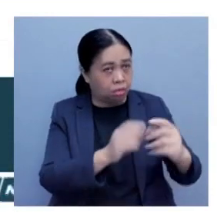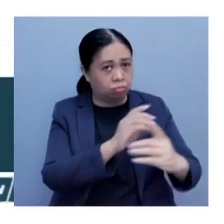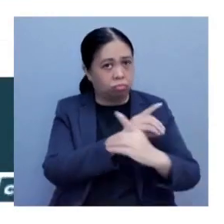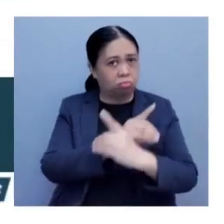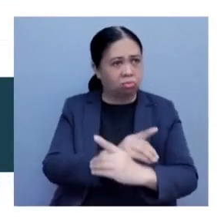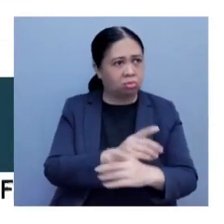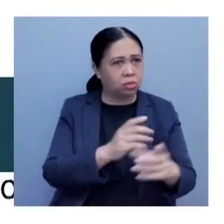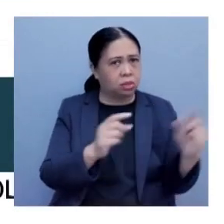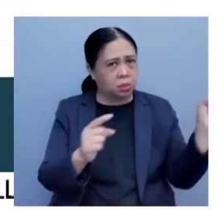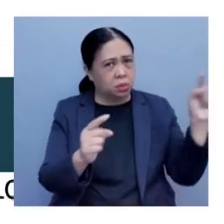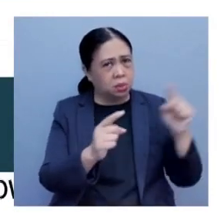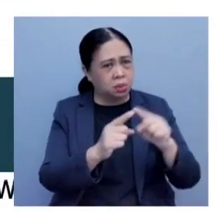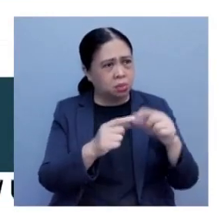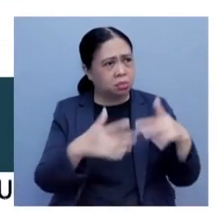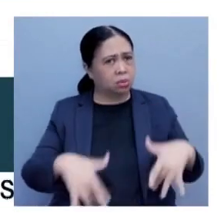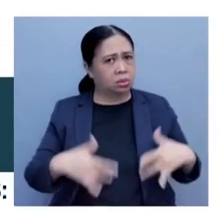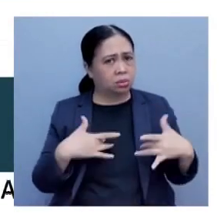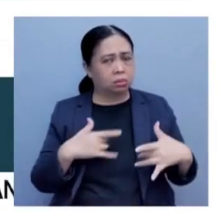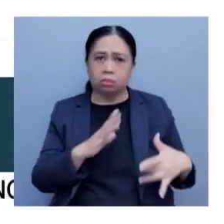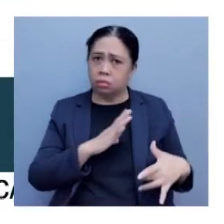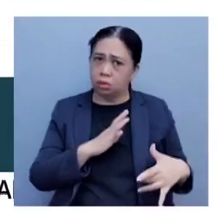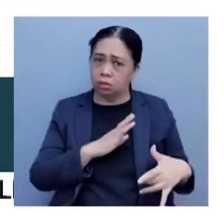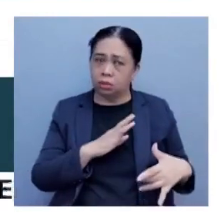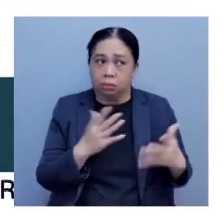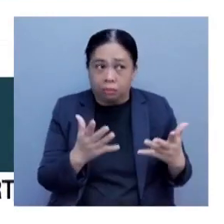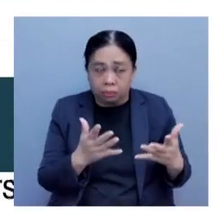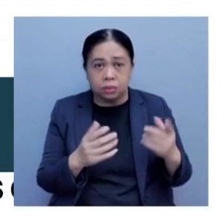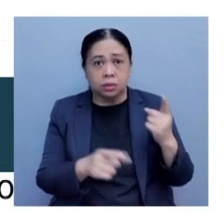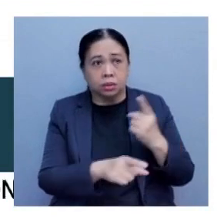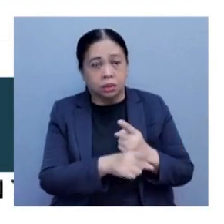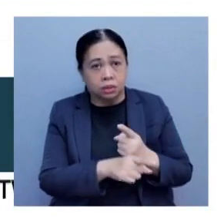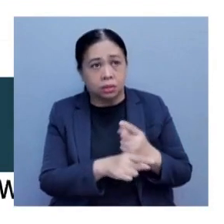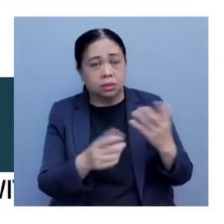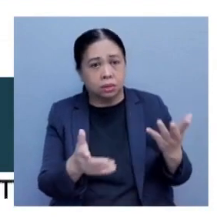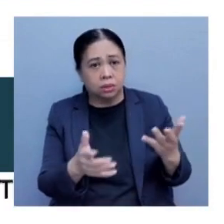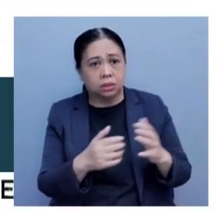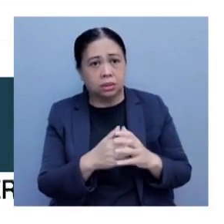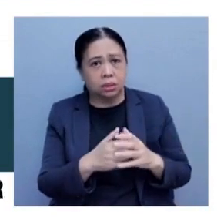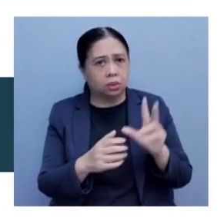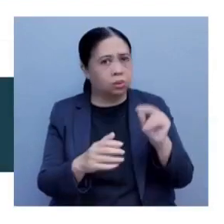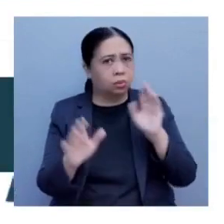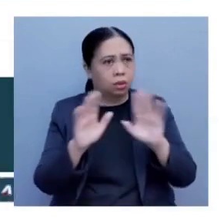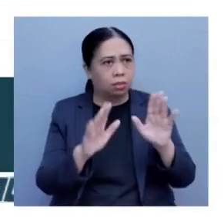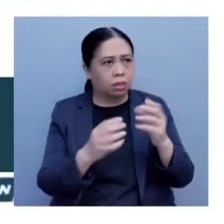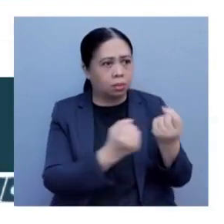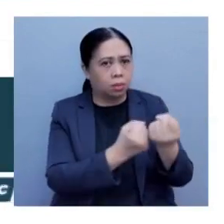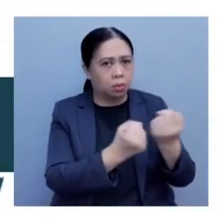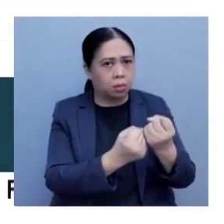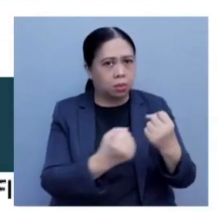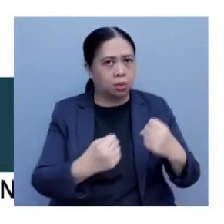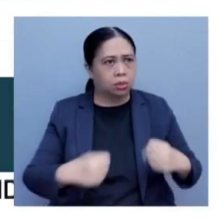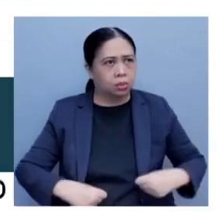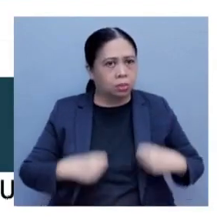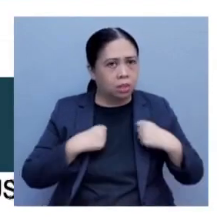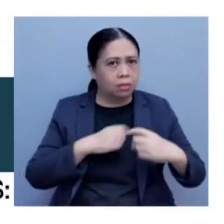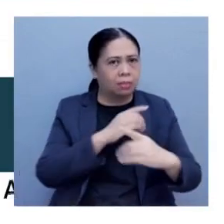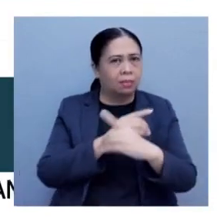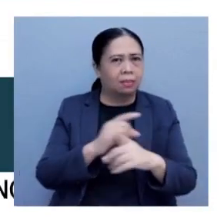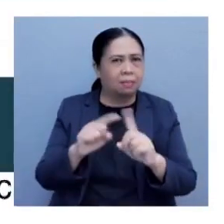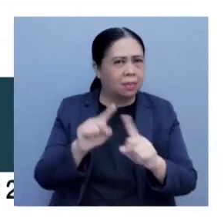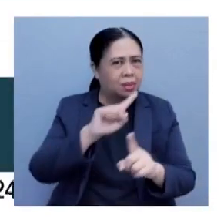and to exist. It's okay. I mean, that was no problem, you know. But the question is